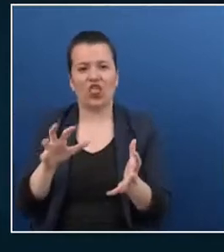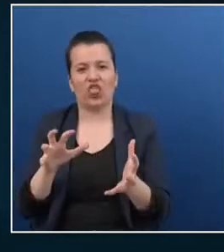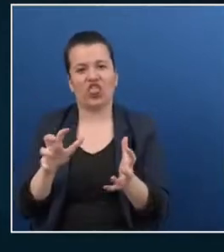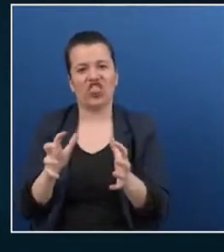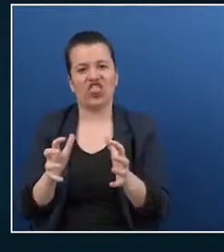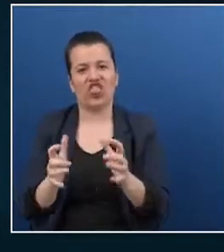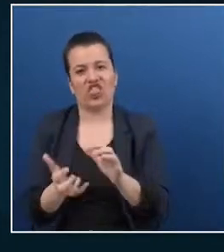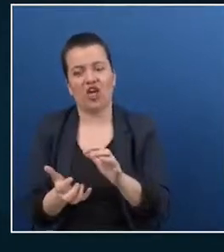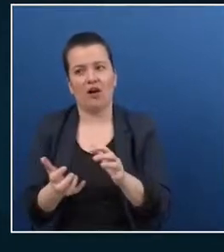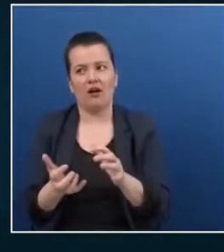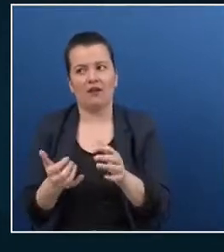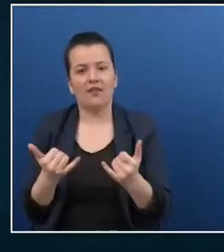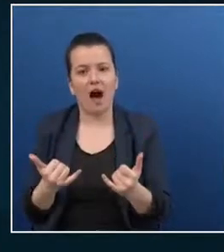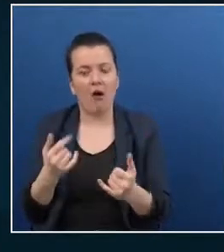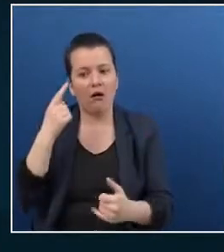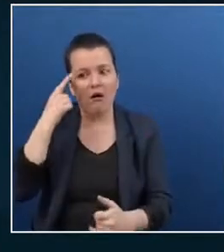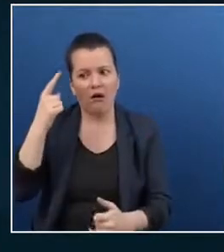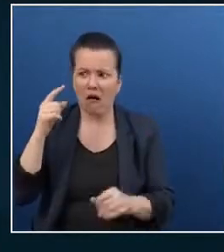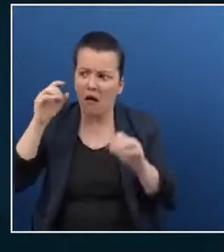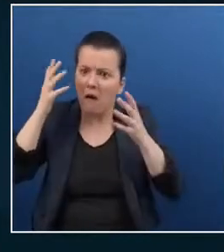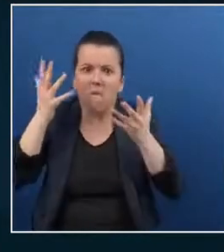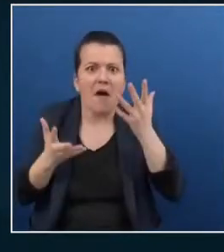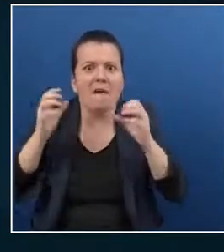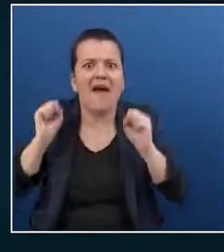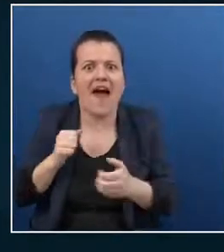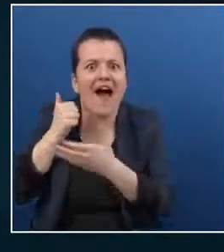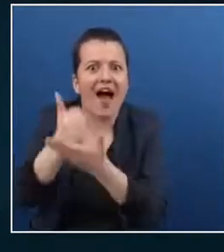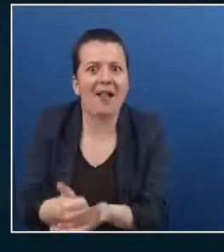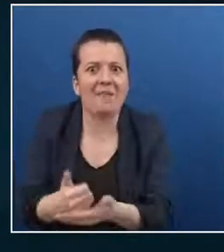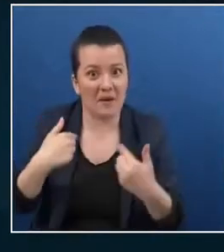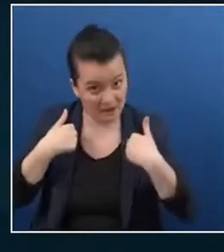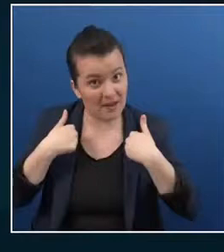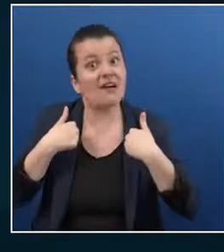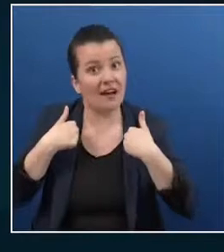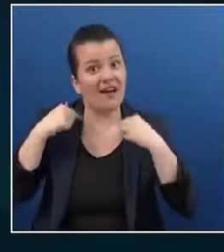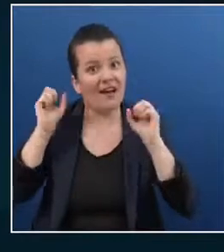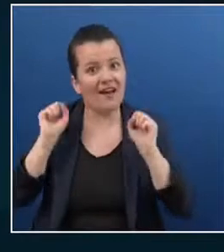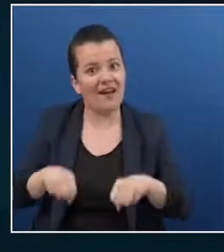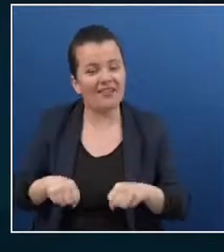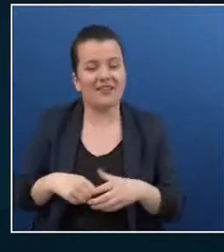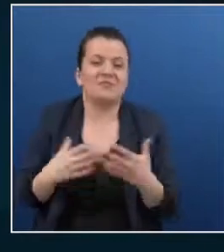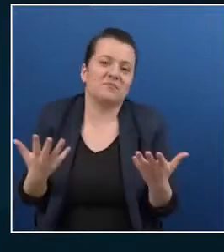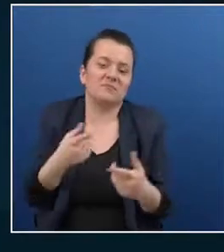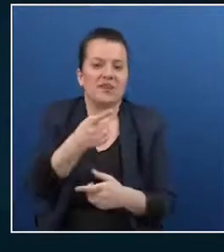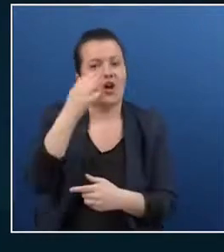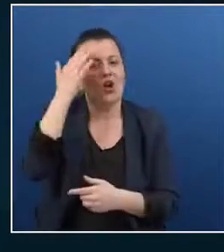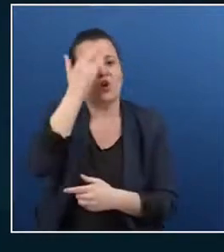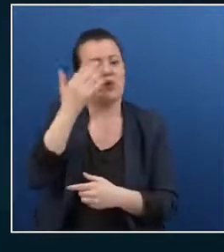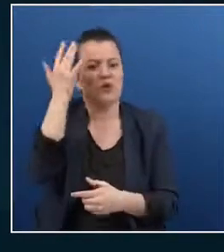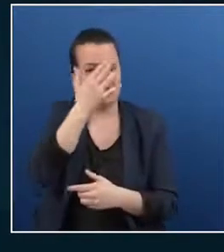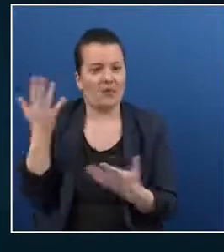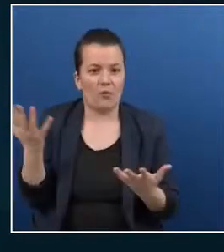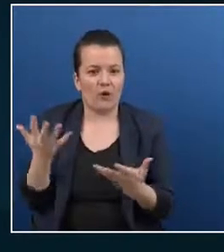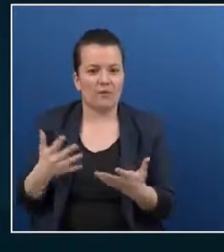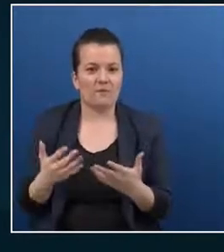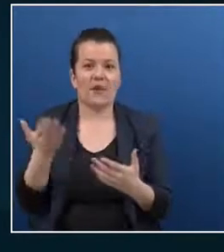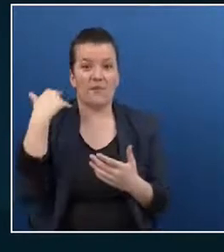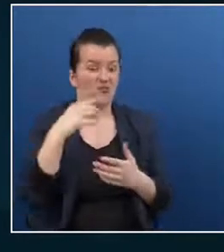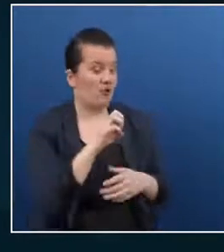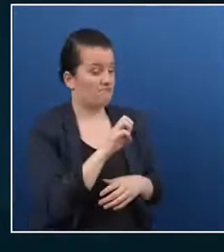help. Because if you start to think about this, if you're applying what was Project